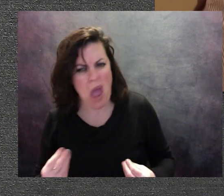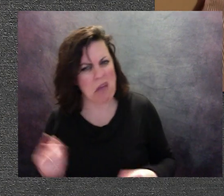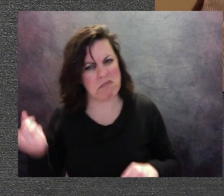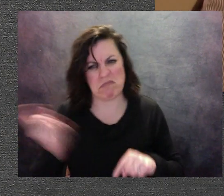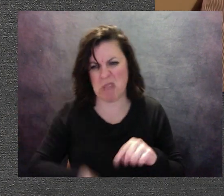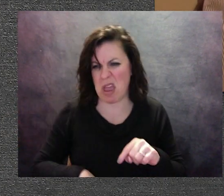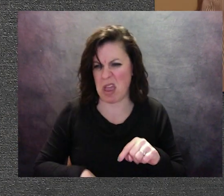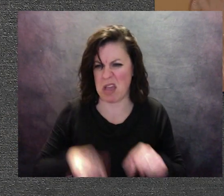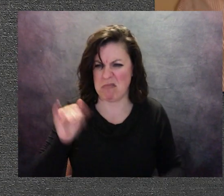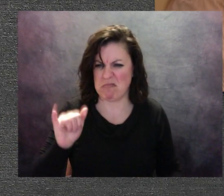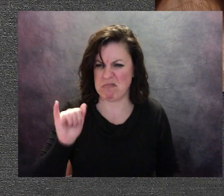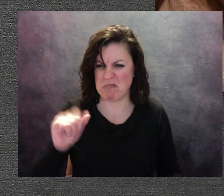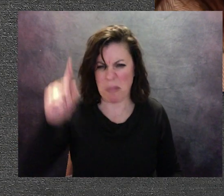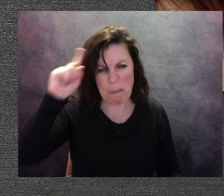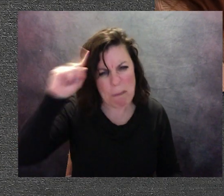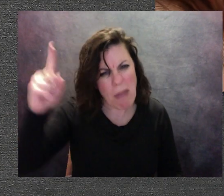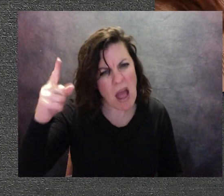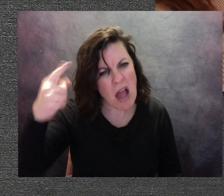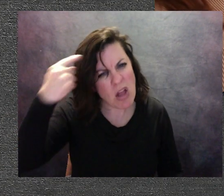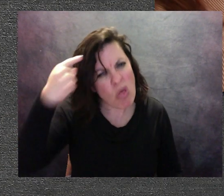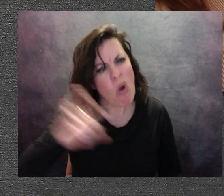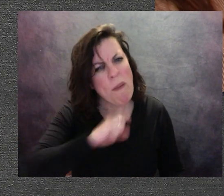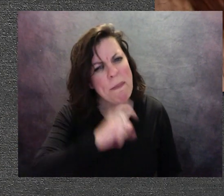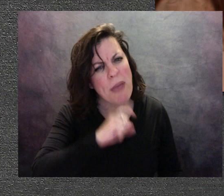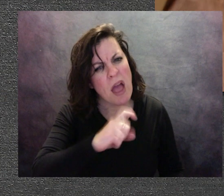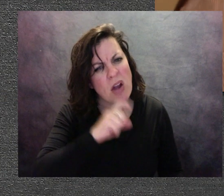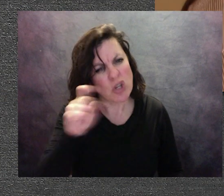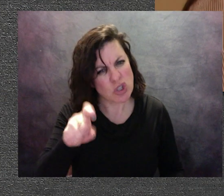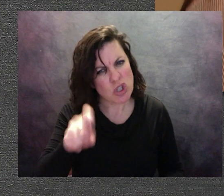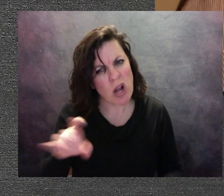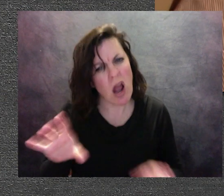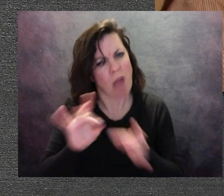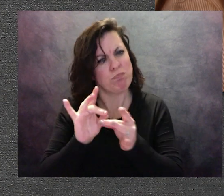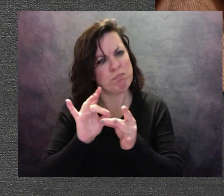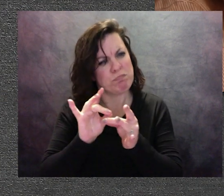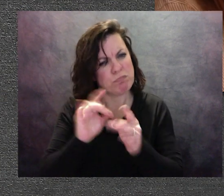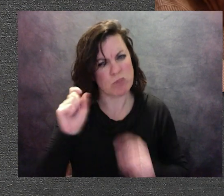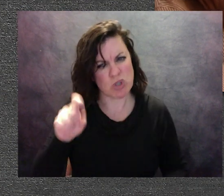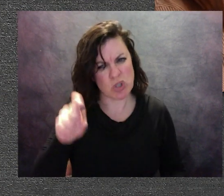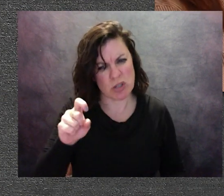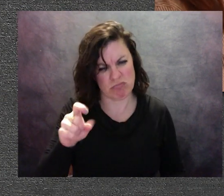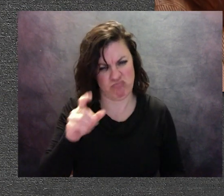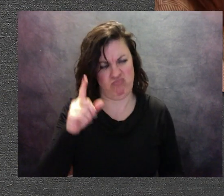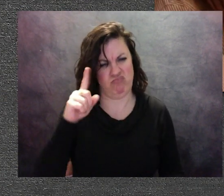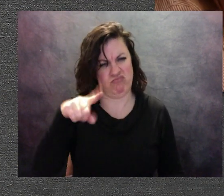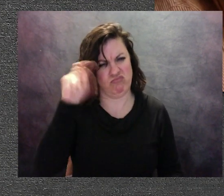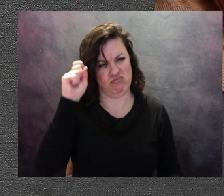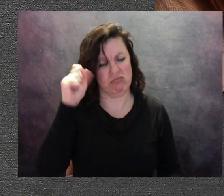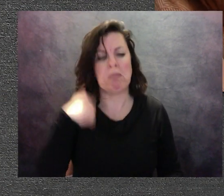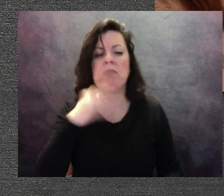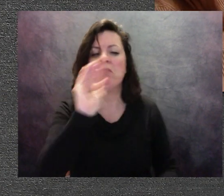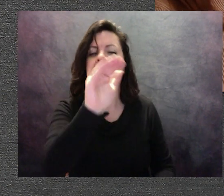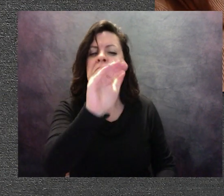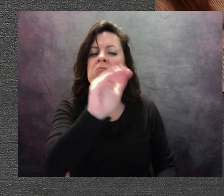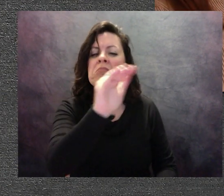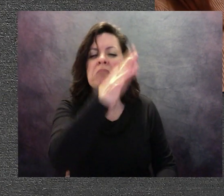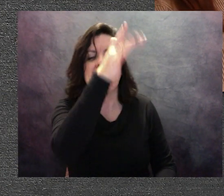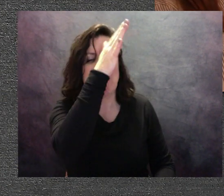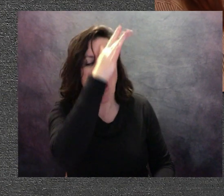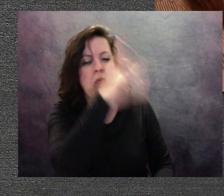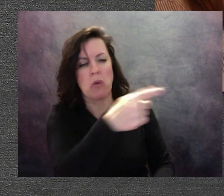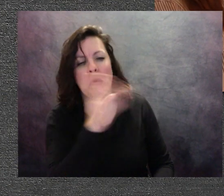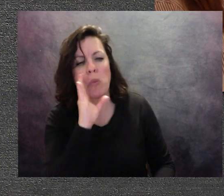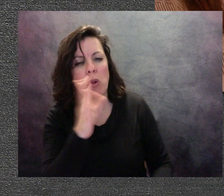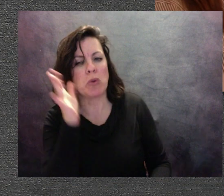made of metal? Mickey can't understand, but his father will know. Together they